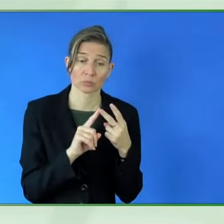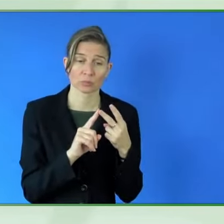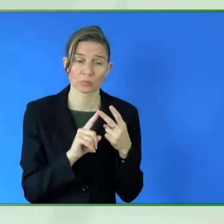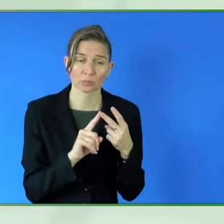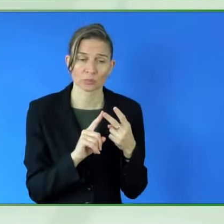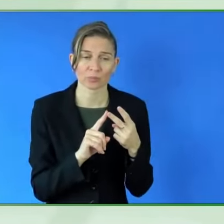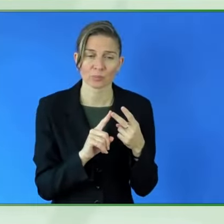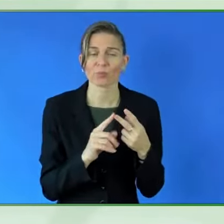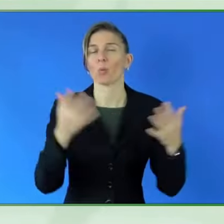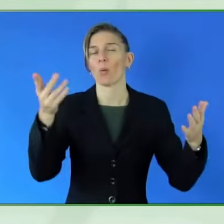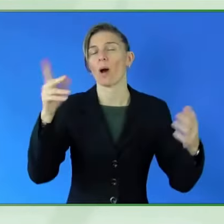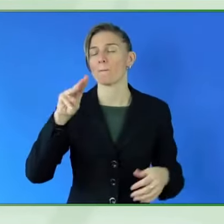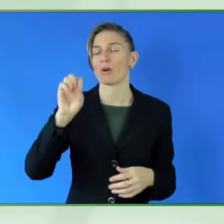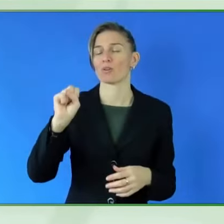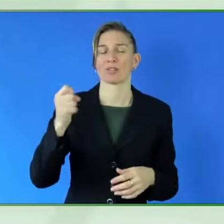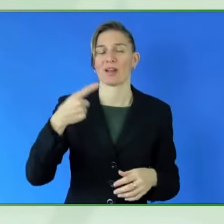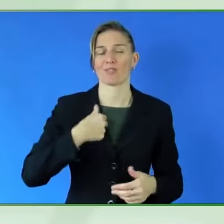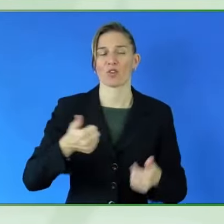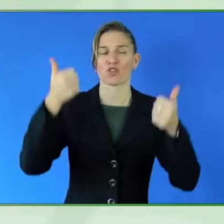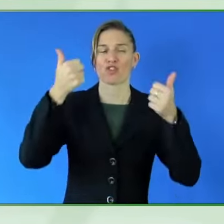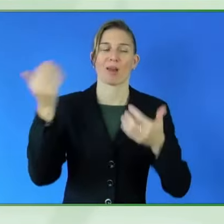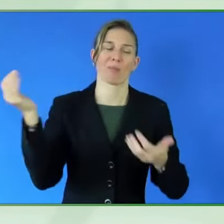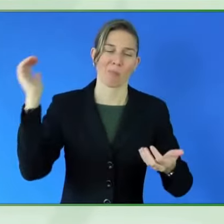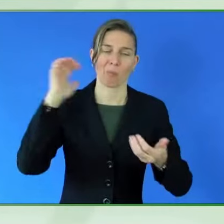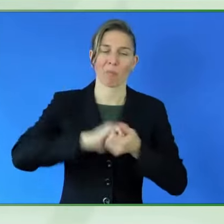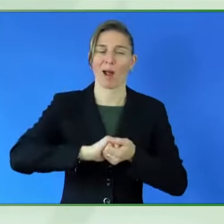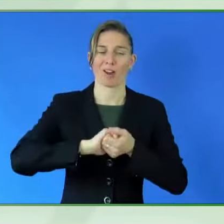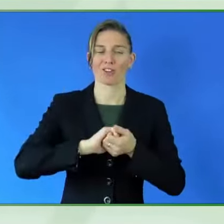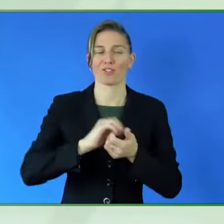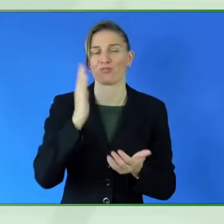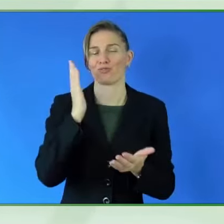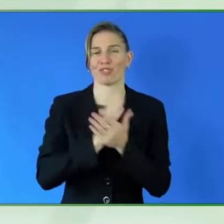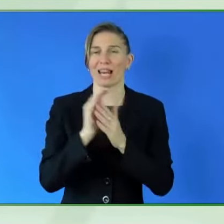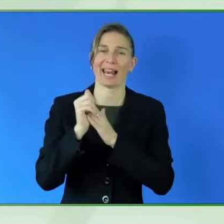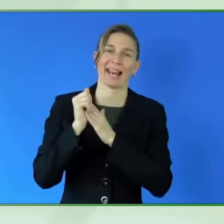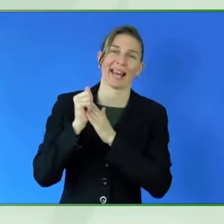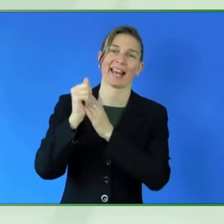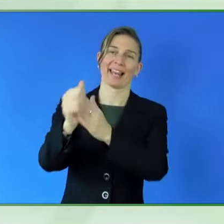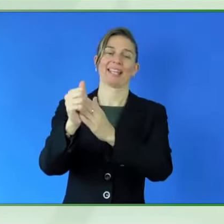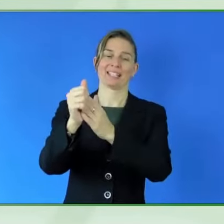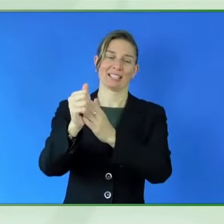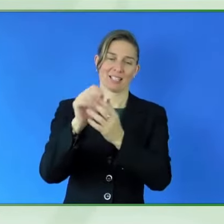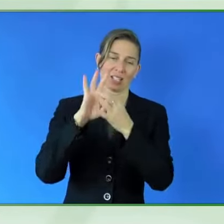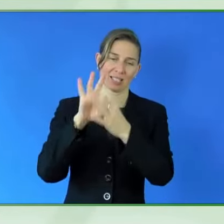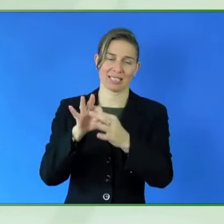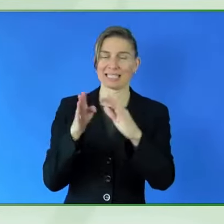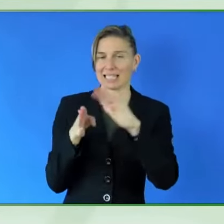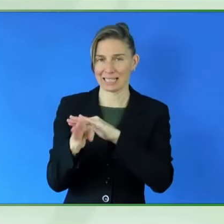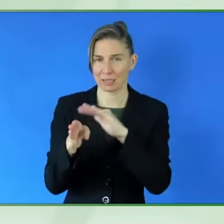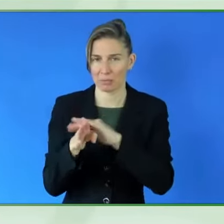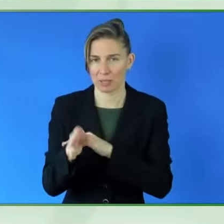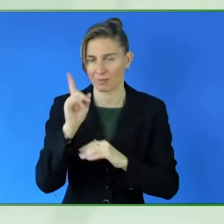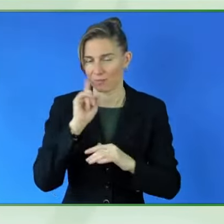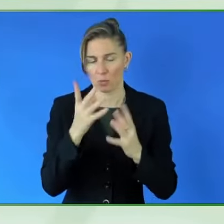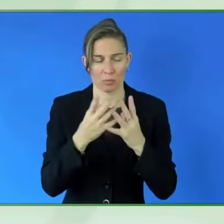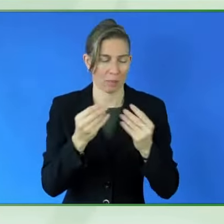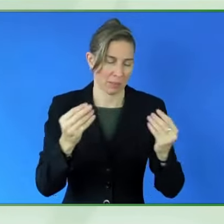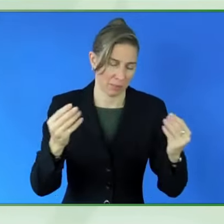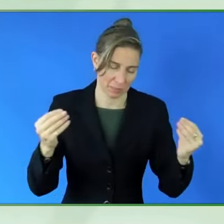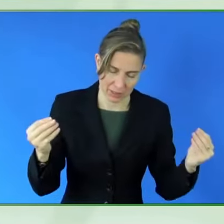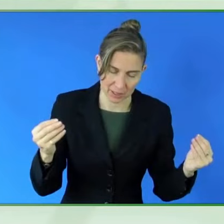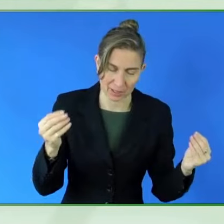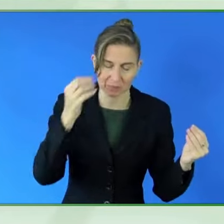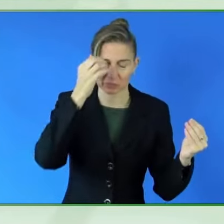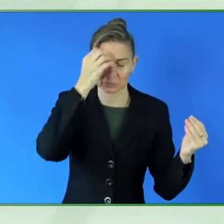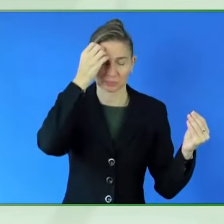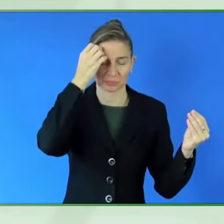partner and a leader in the field of accessibility in many instances and many